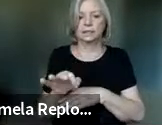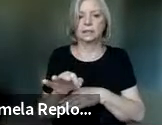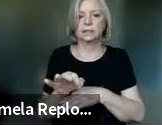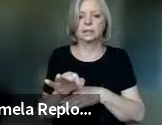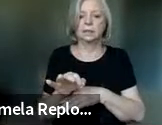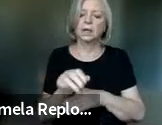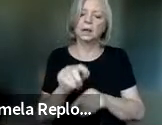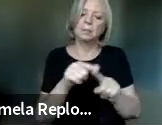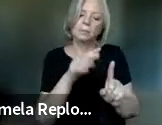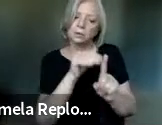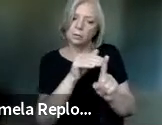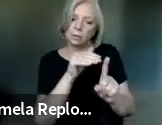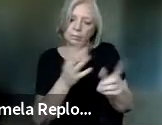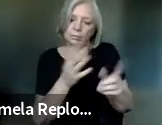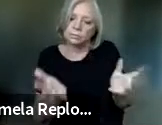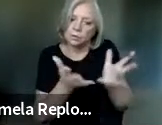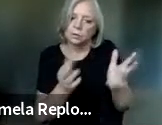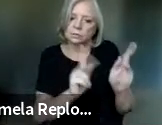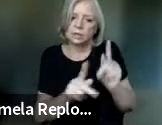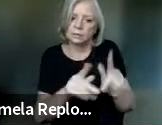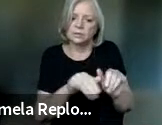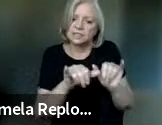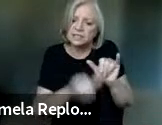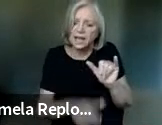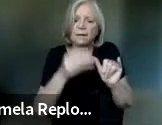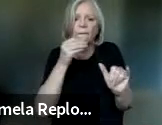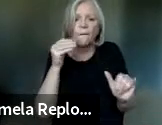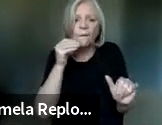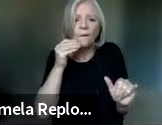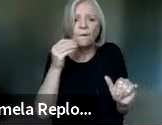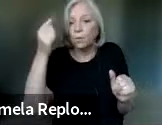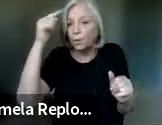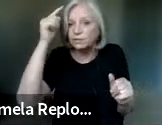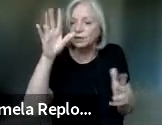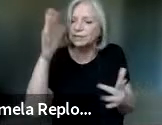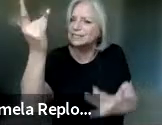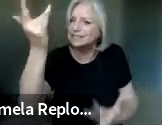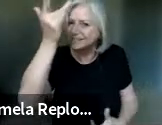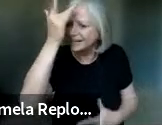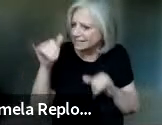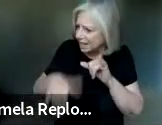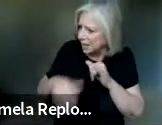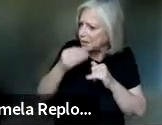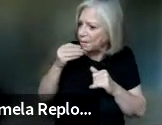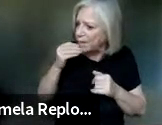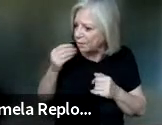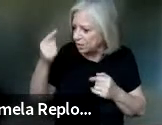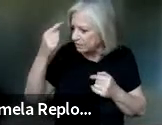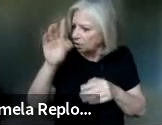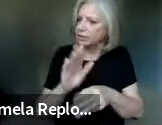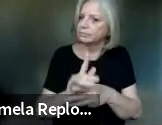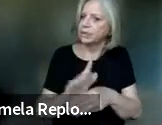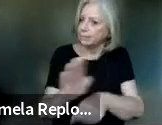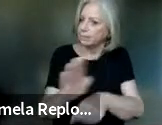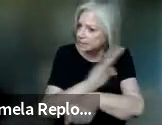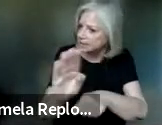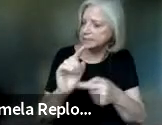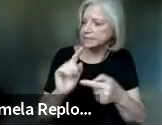encouraging people to stay home when sick. That's good for your workforce, and it's good for the community at large.